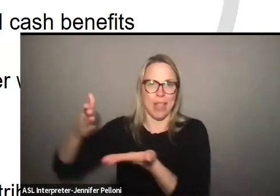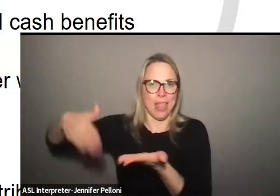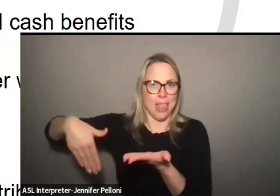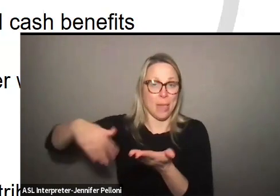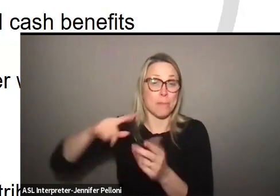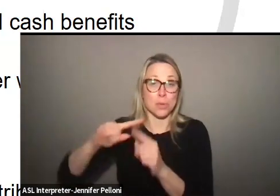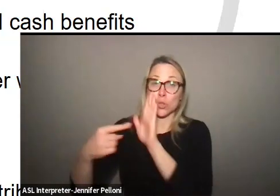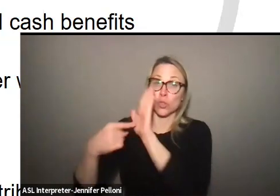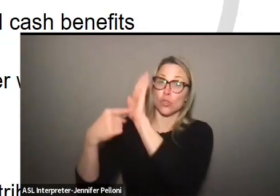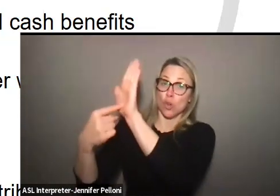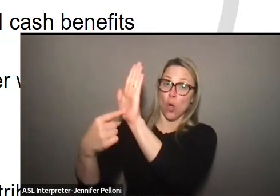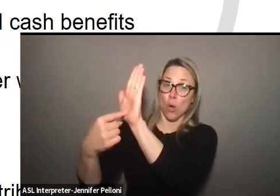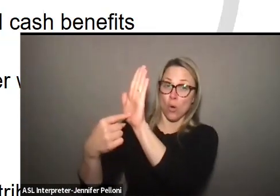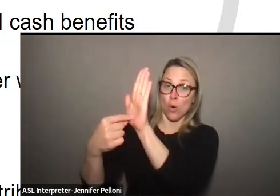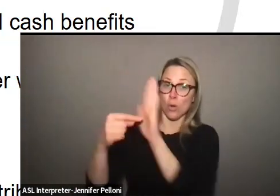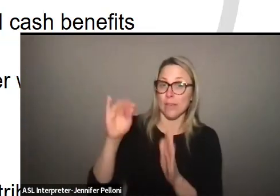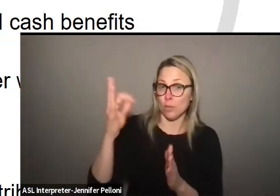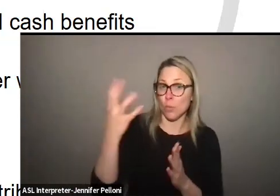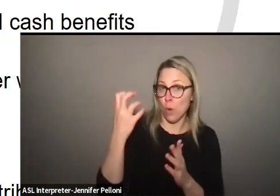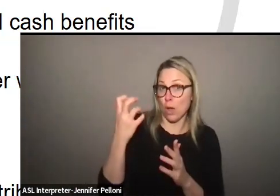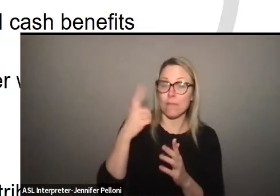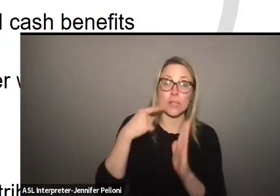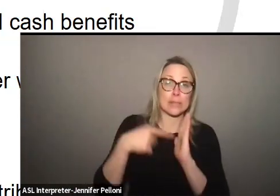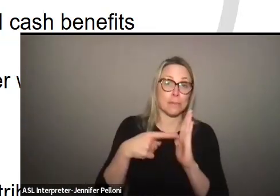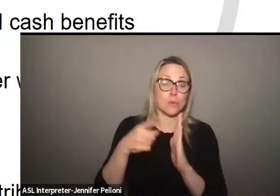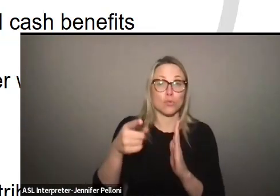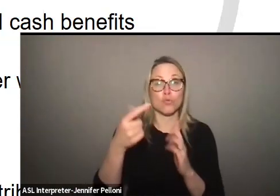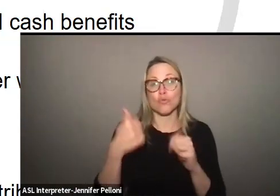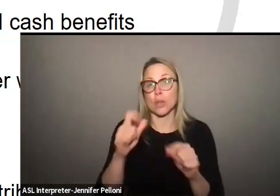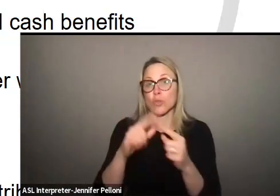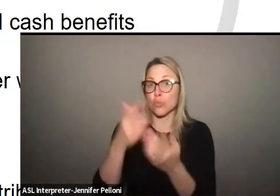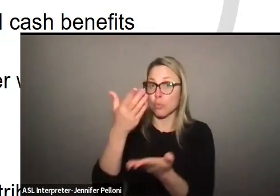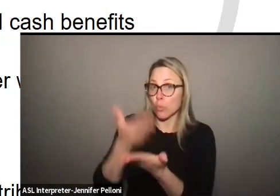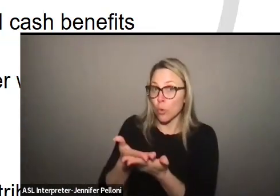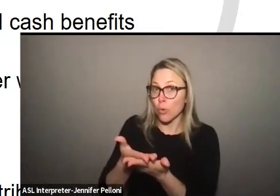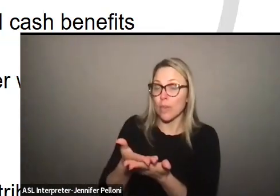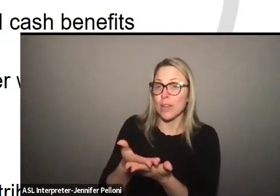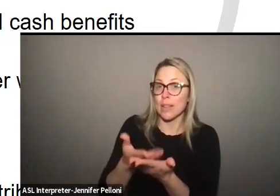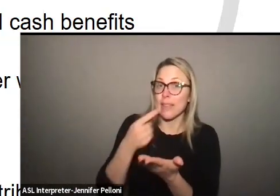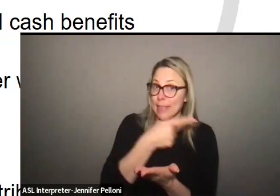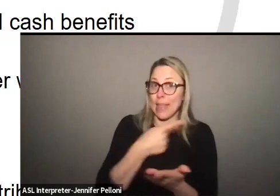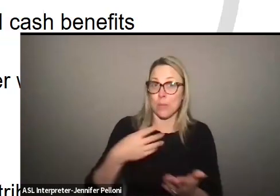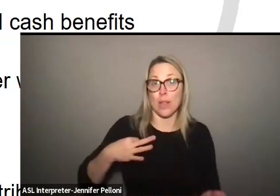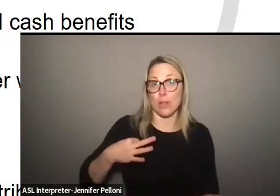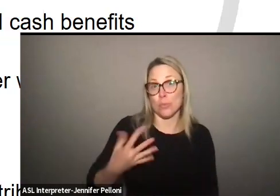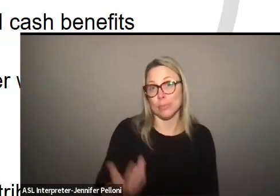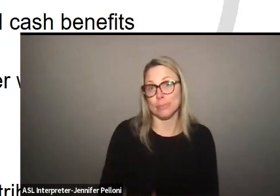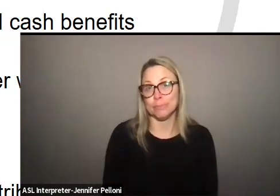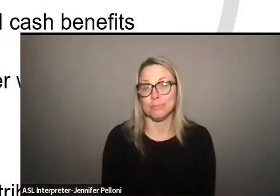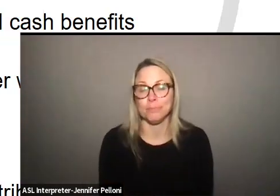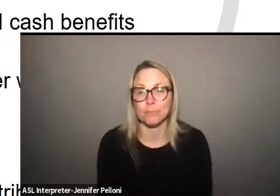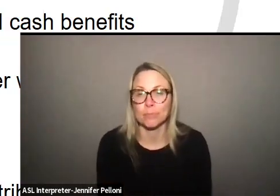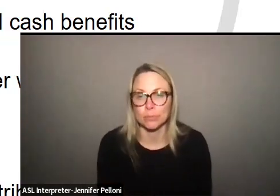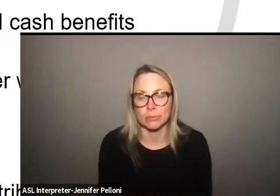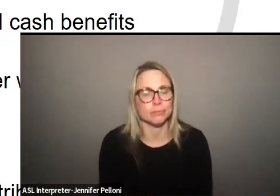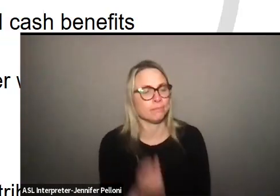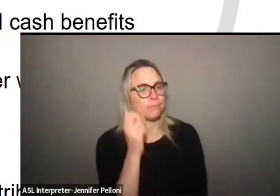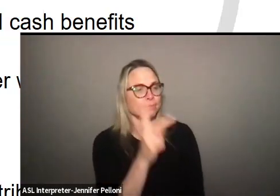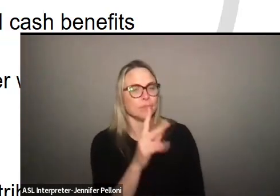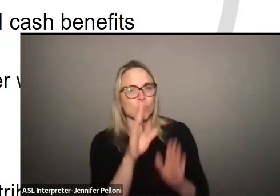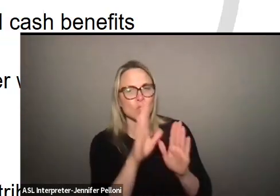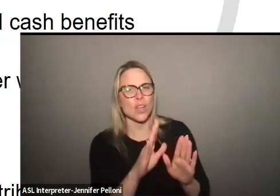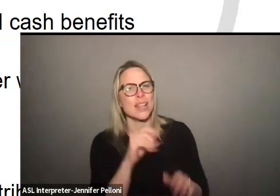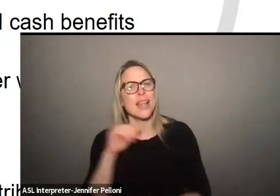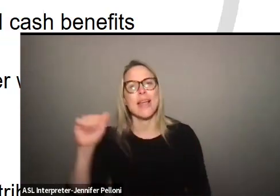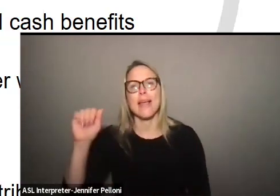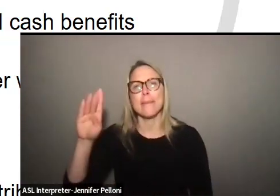to them if you wanted to, in the event you were trying to prove that they were eligible. Okay, great. Does the